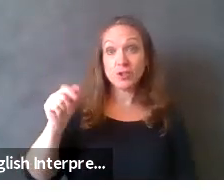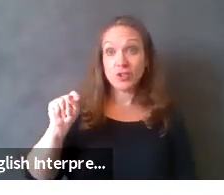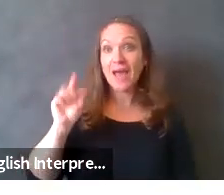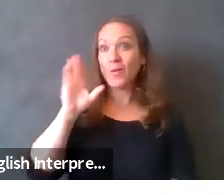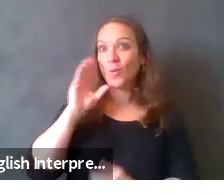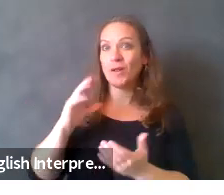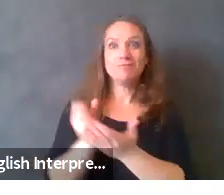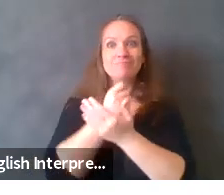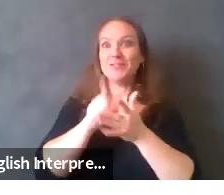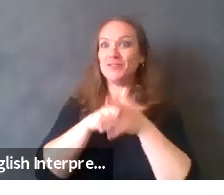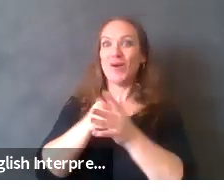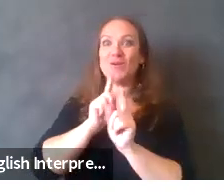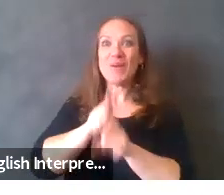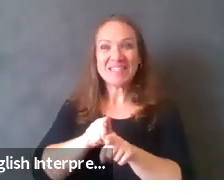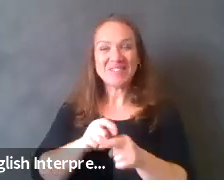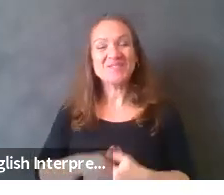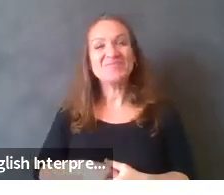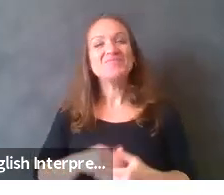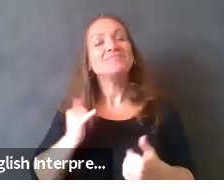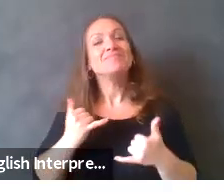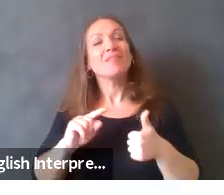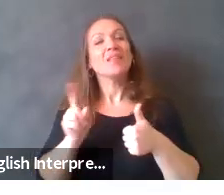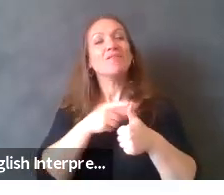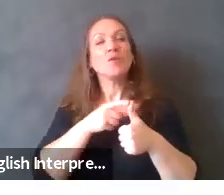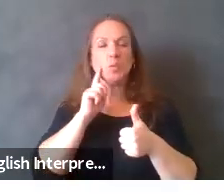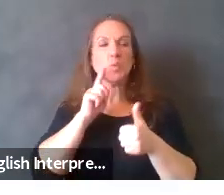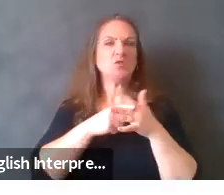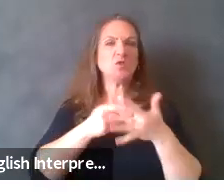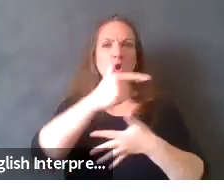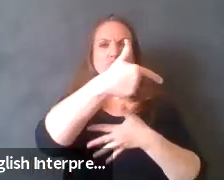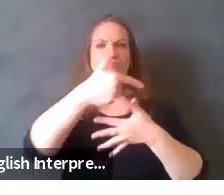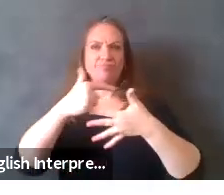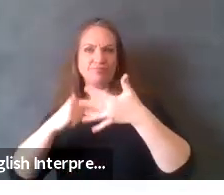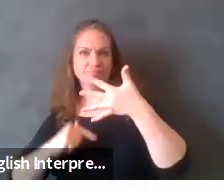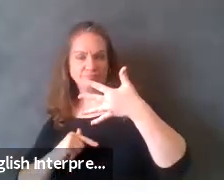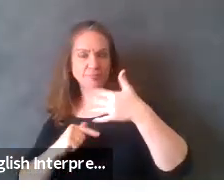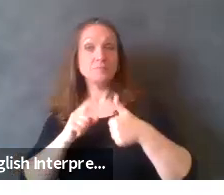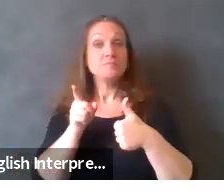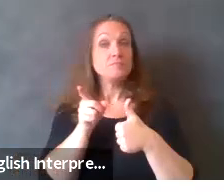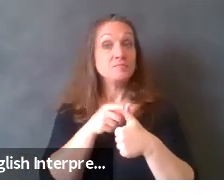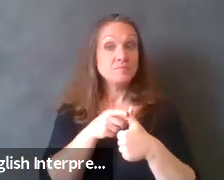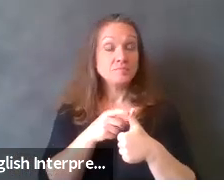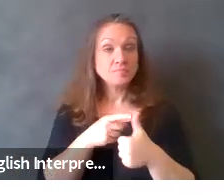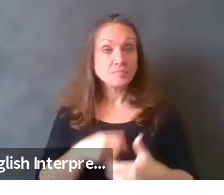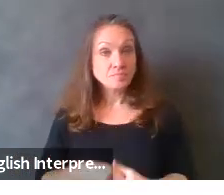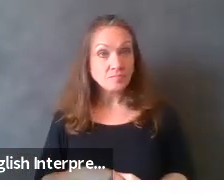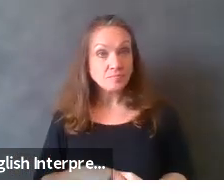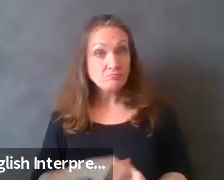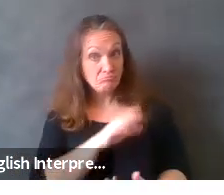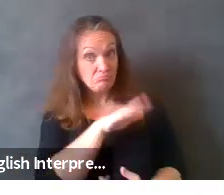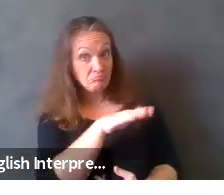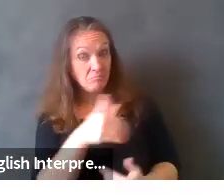with the first one, sort of going in order of when we receive them. So is there a